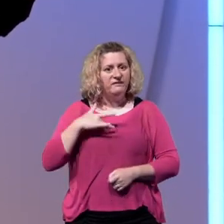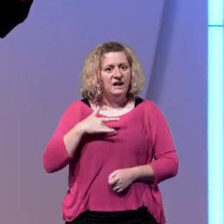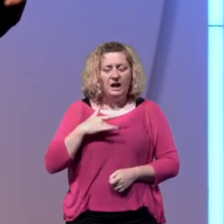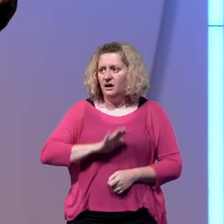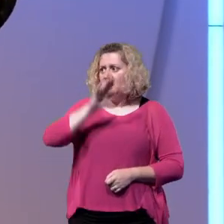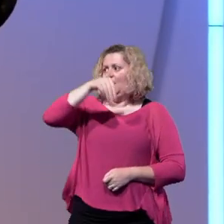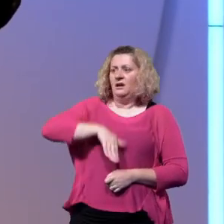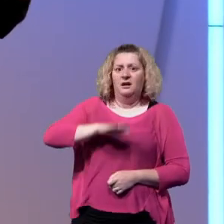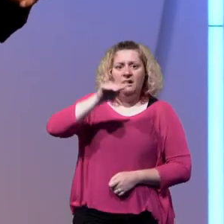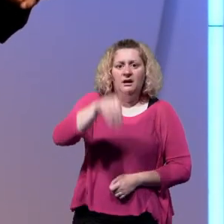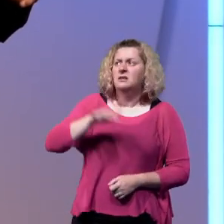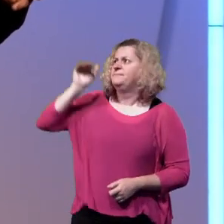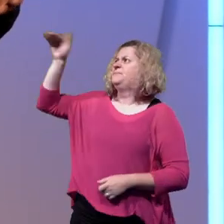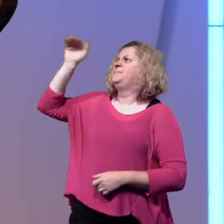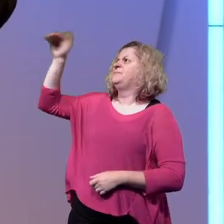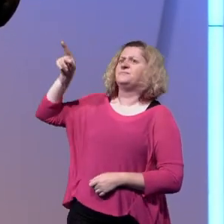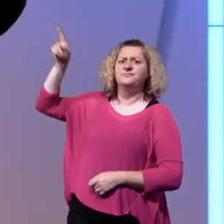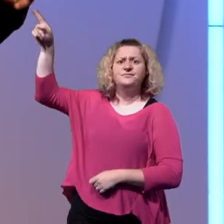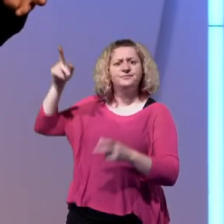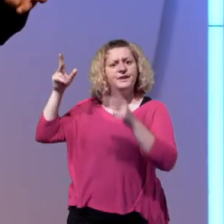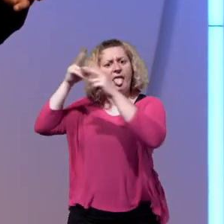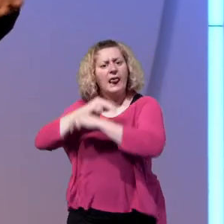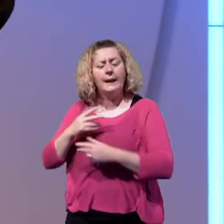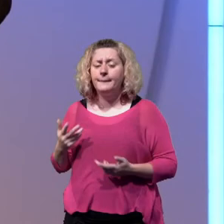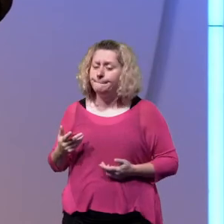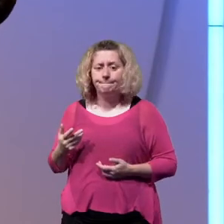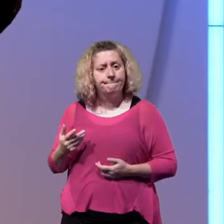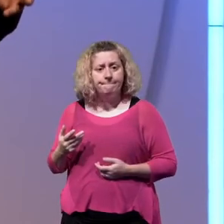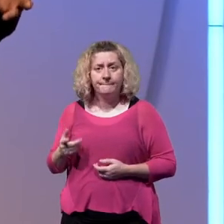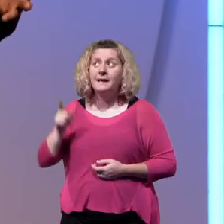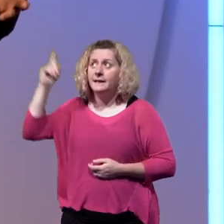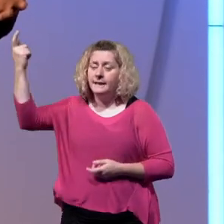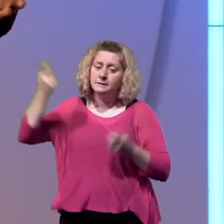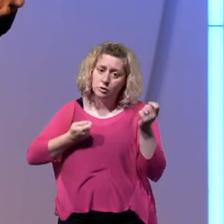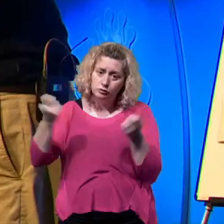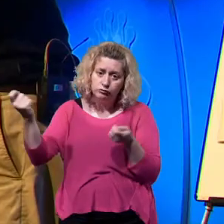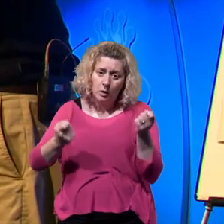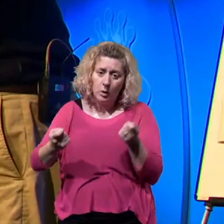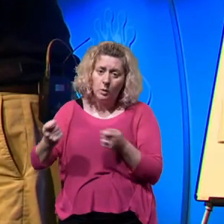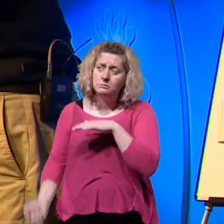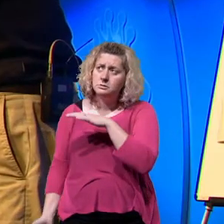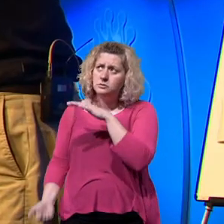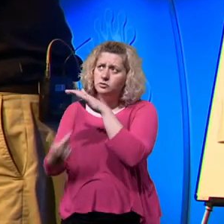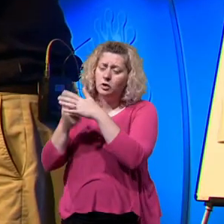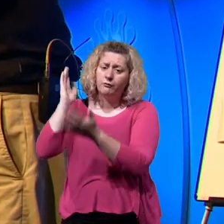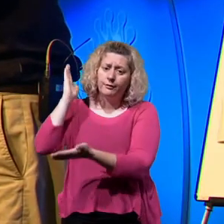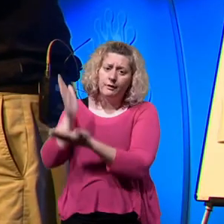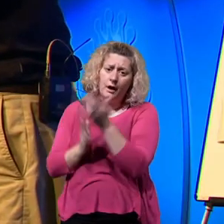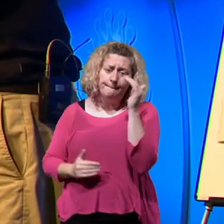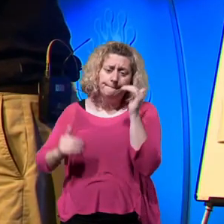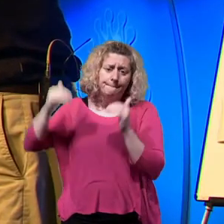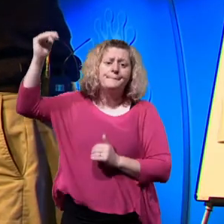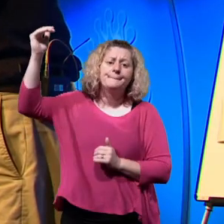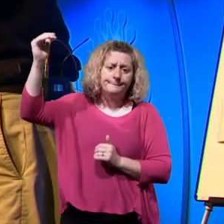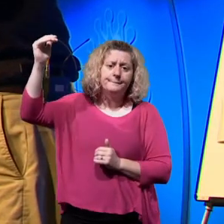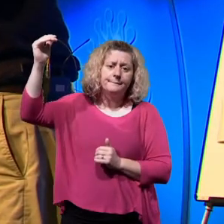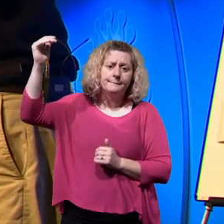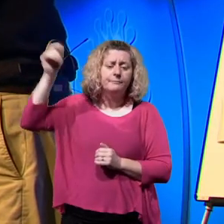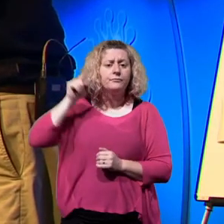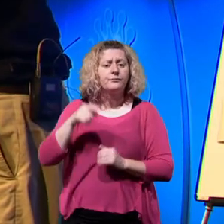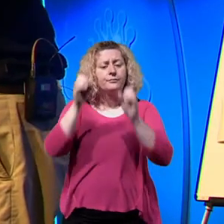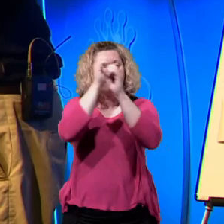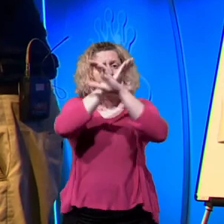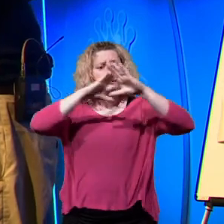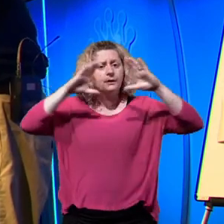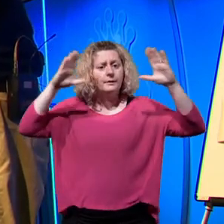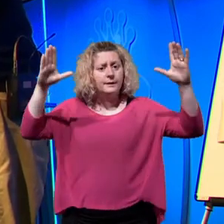Jesus is asleep. He's not asleep. He's in control. He is sovereign. And this is a picture of the fact that he